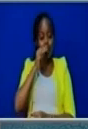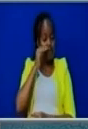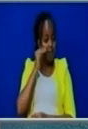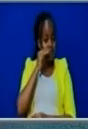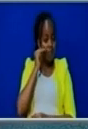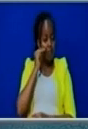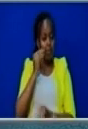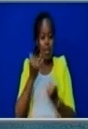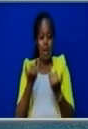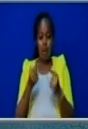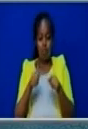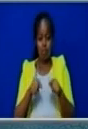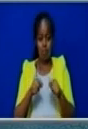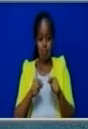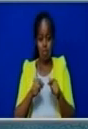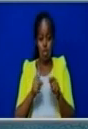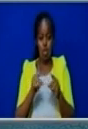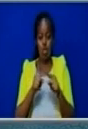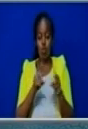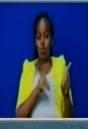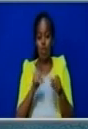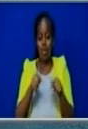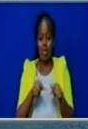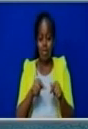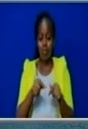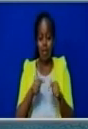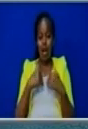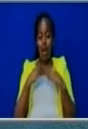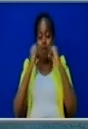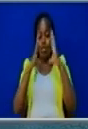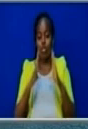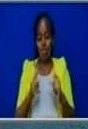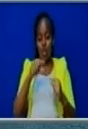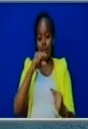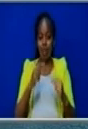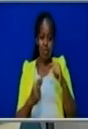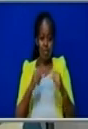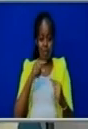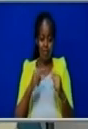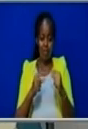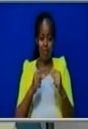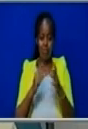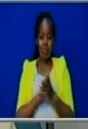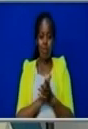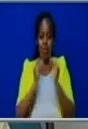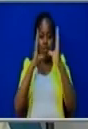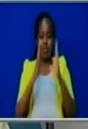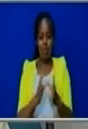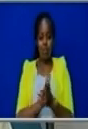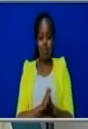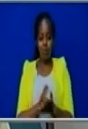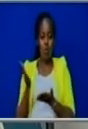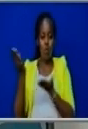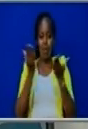Njuguna. In studio with me to do this as usual is my chemistry resident teacher, Mwalimu. Yes.